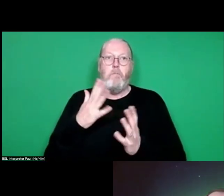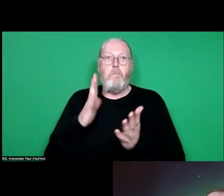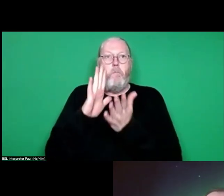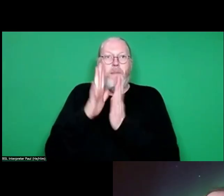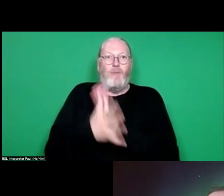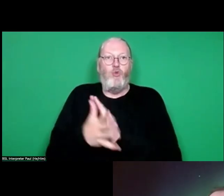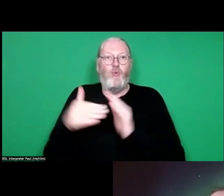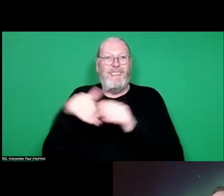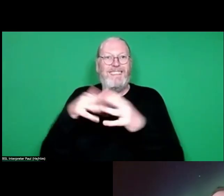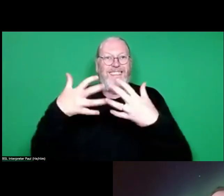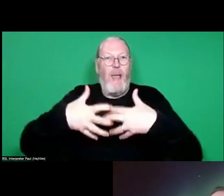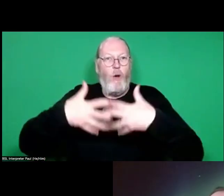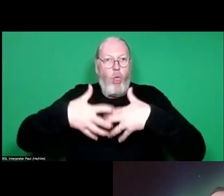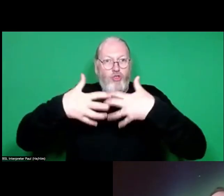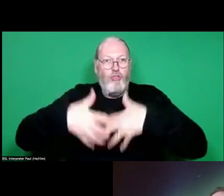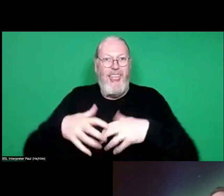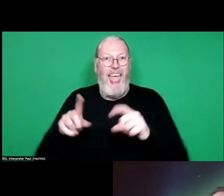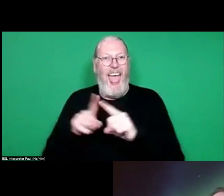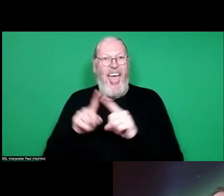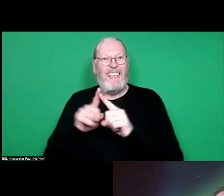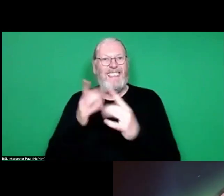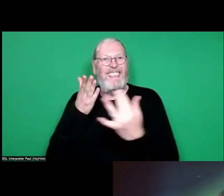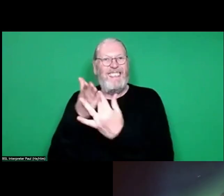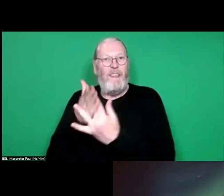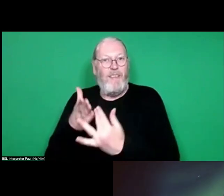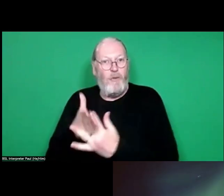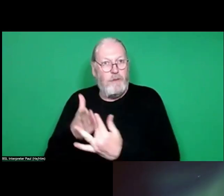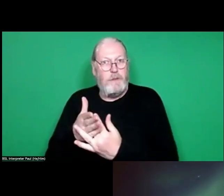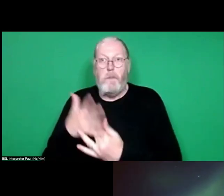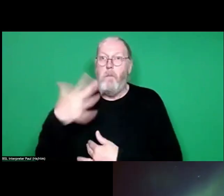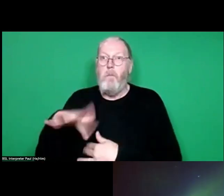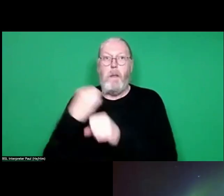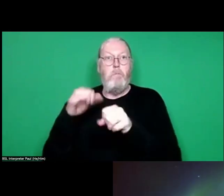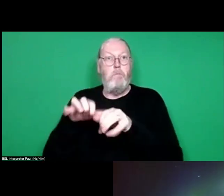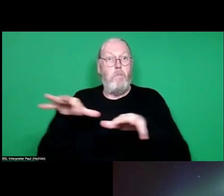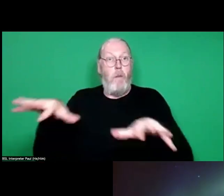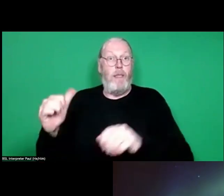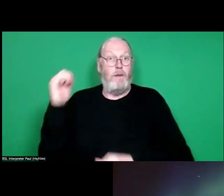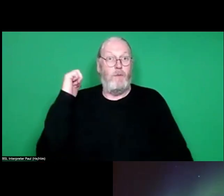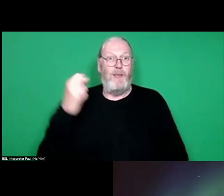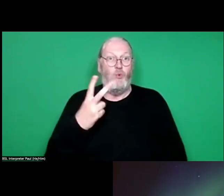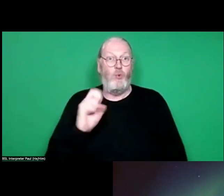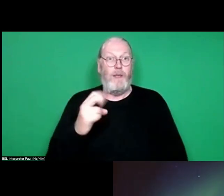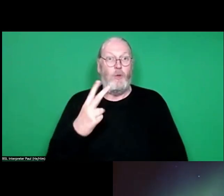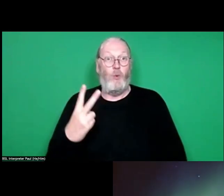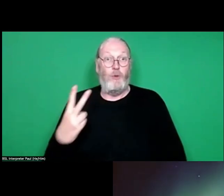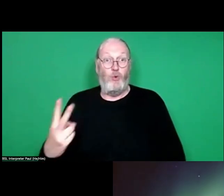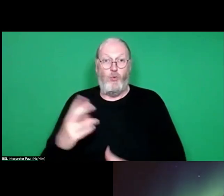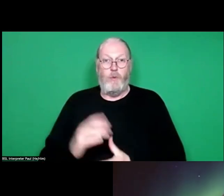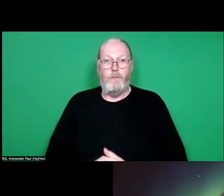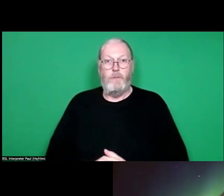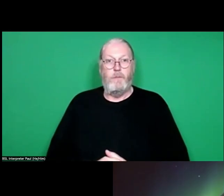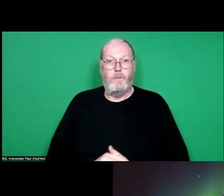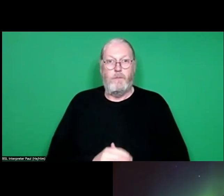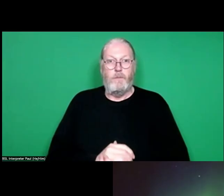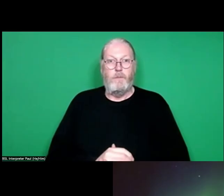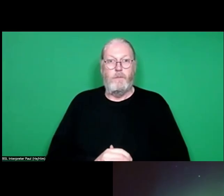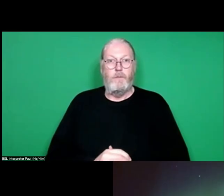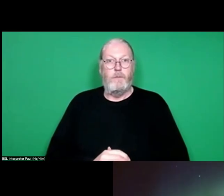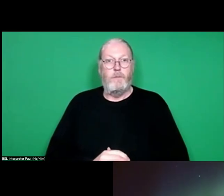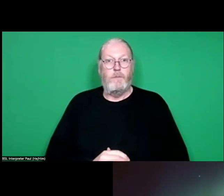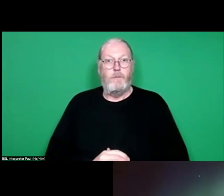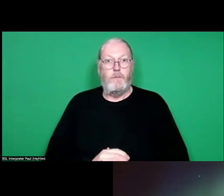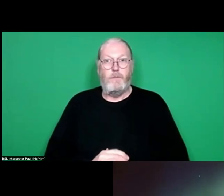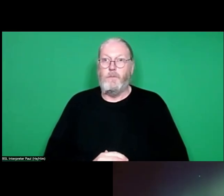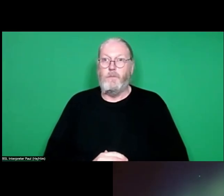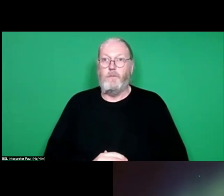Interference, 2022, published alongside his touring exhibition of the same name. Writing and meaning-makings stem from